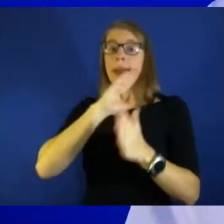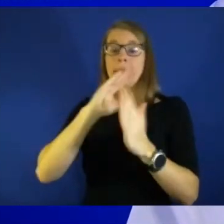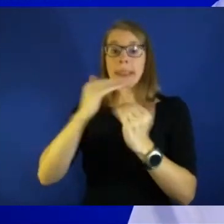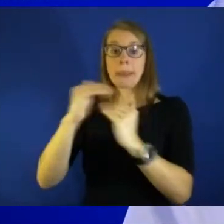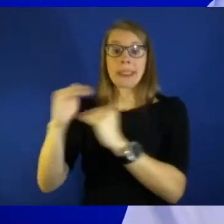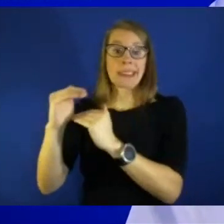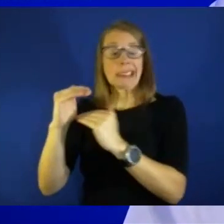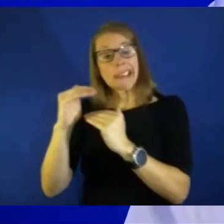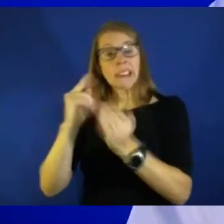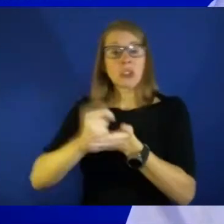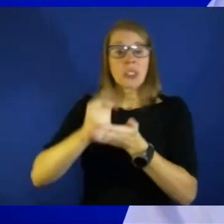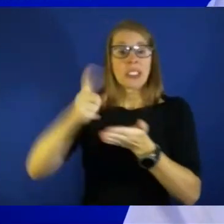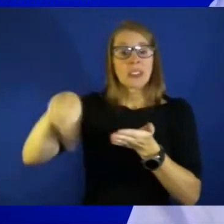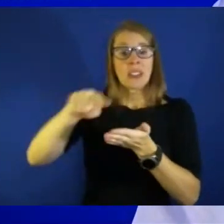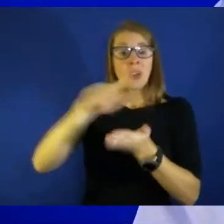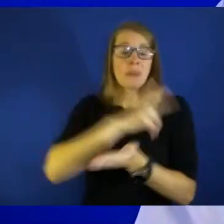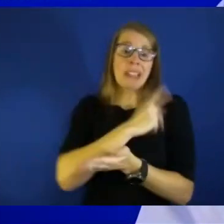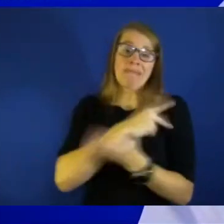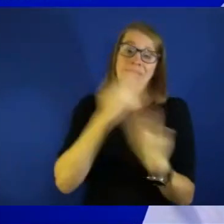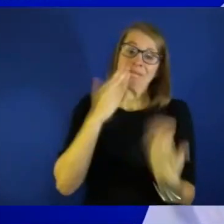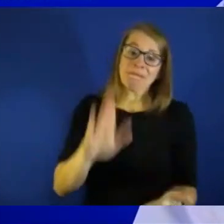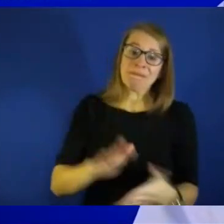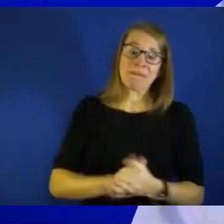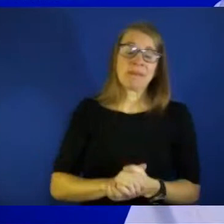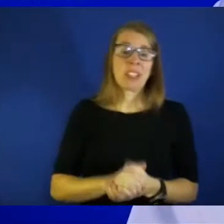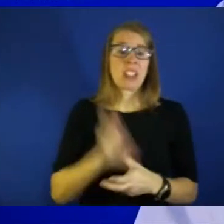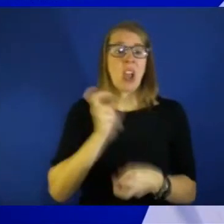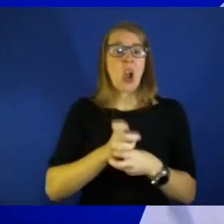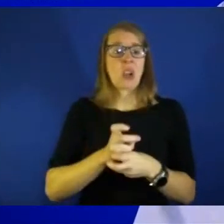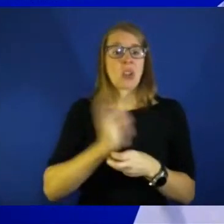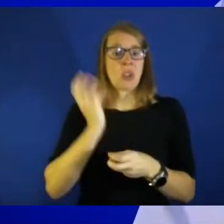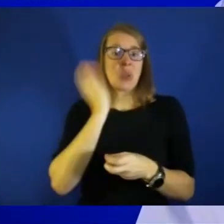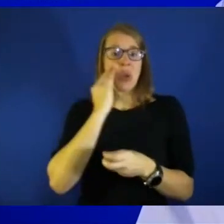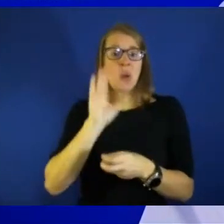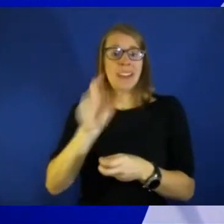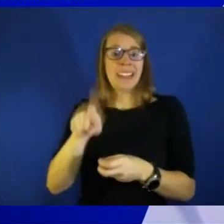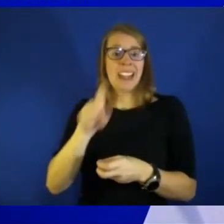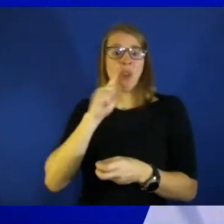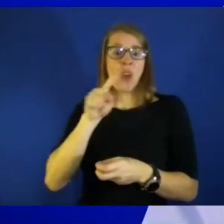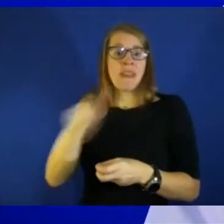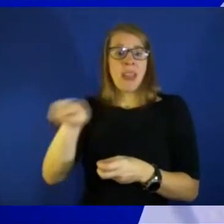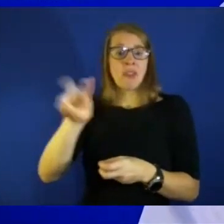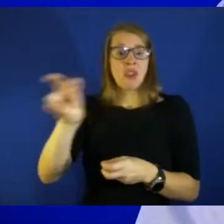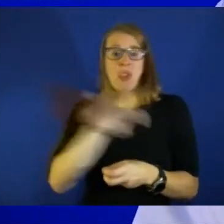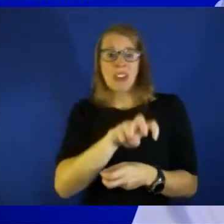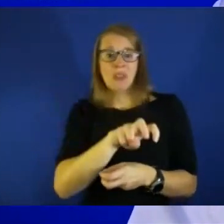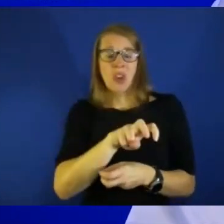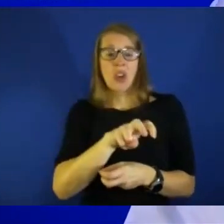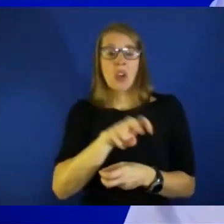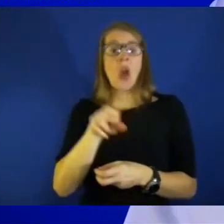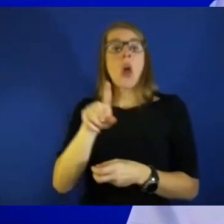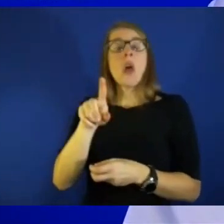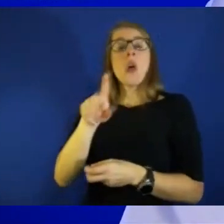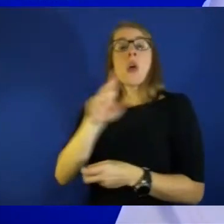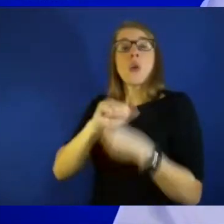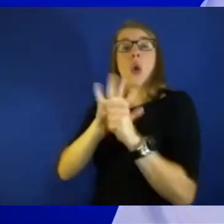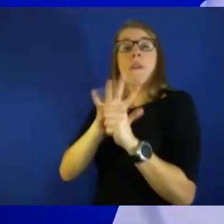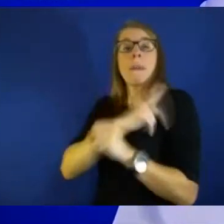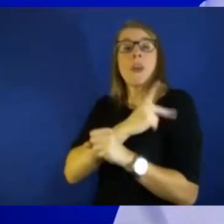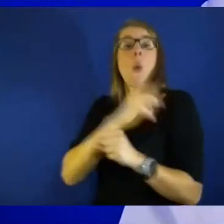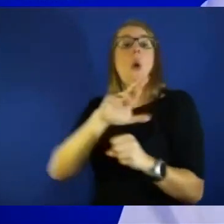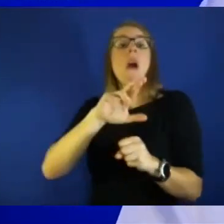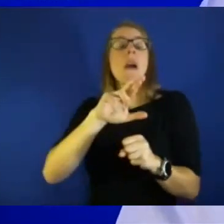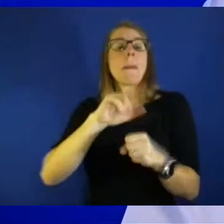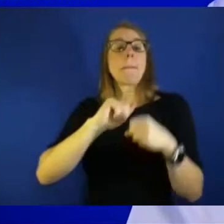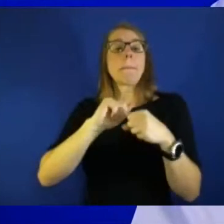hard to tell and understand the need for them to transfer either those patients or patients who have other